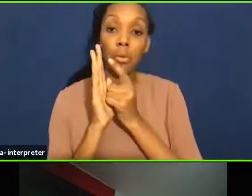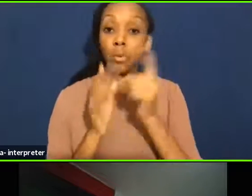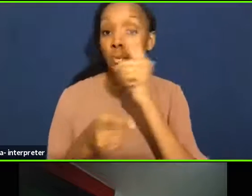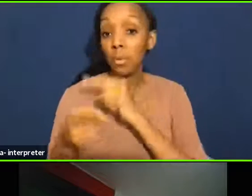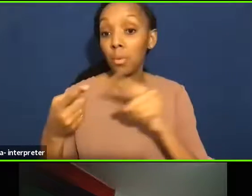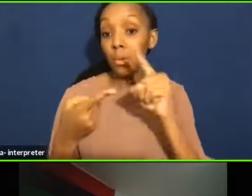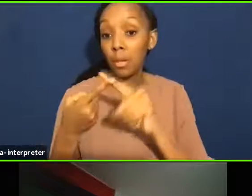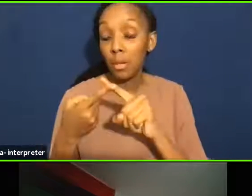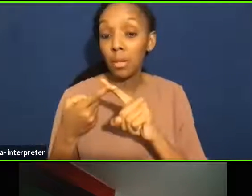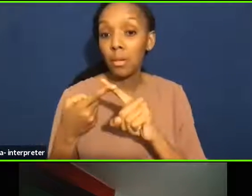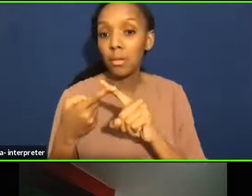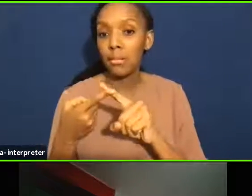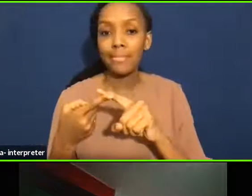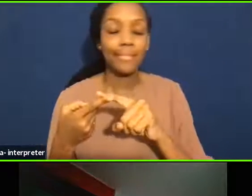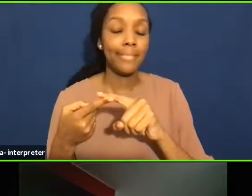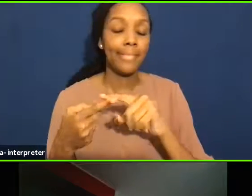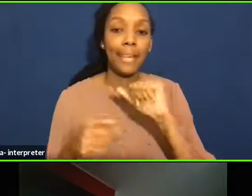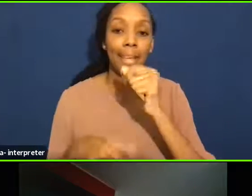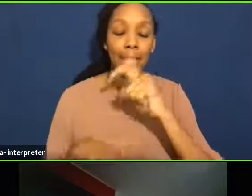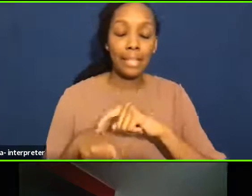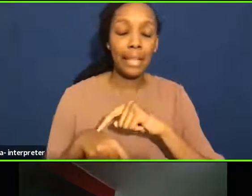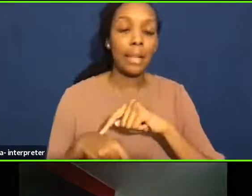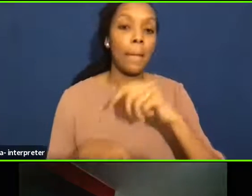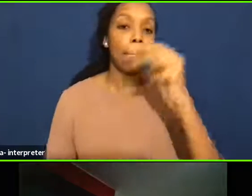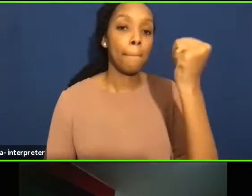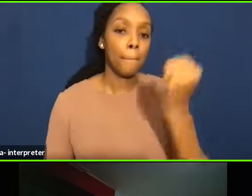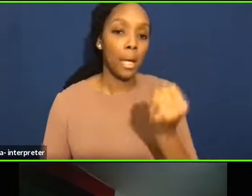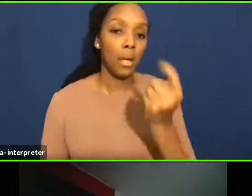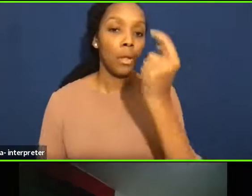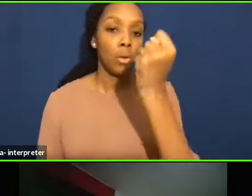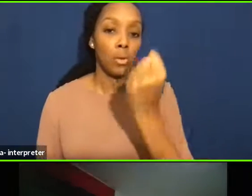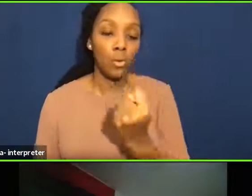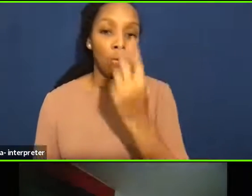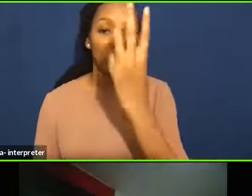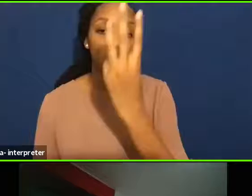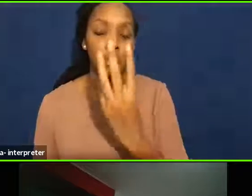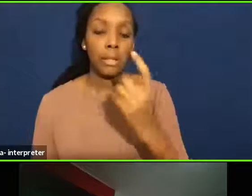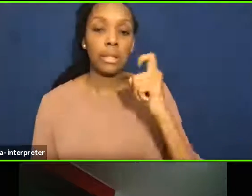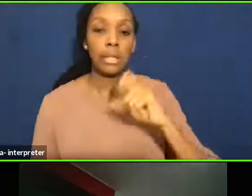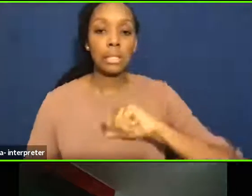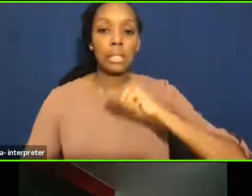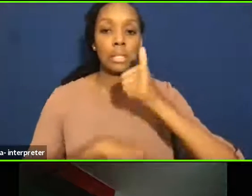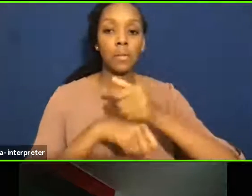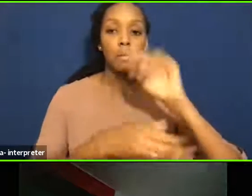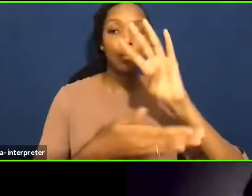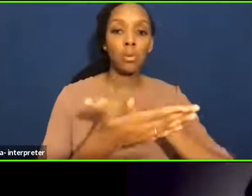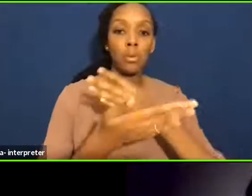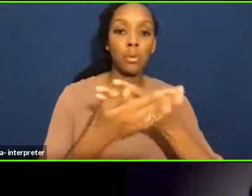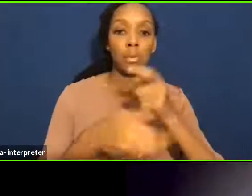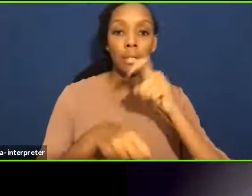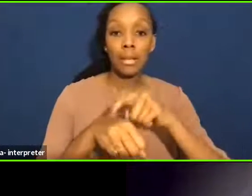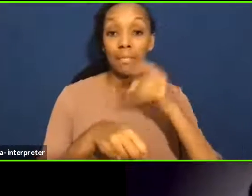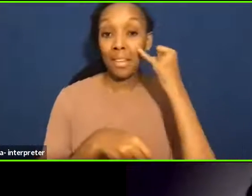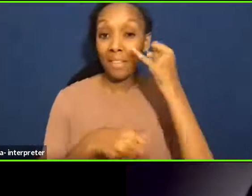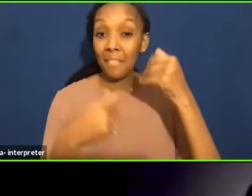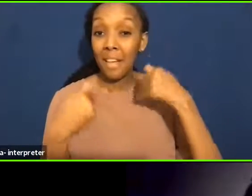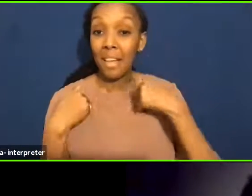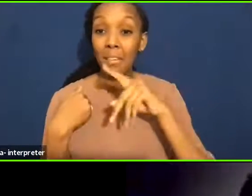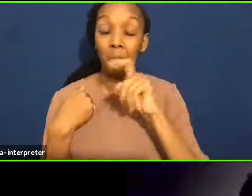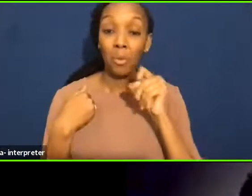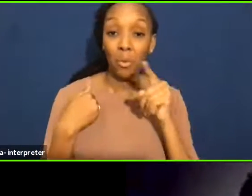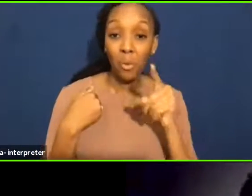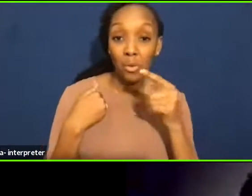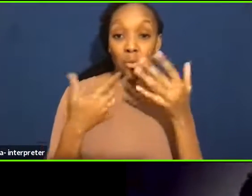are really any time on Monday, Tuesday, or Wednesday. Just schedule a time with me. If there's any questions, you want